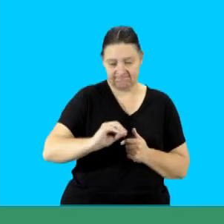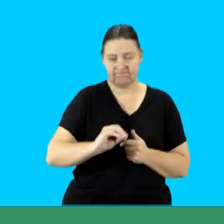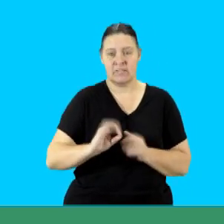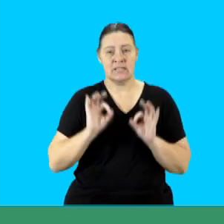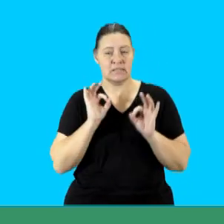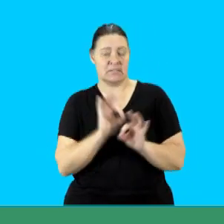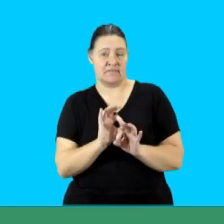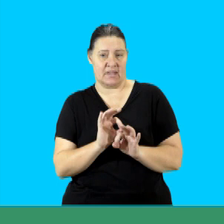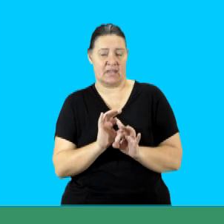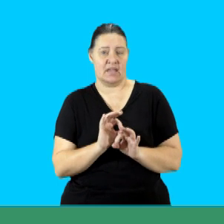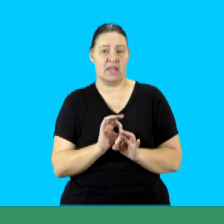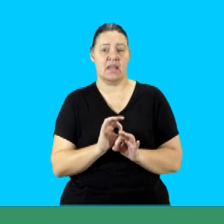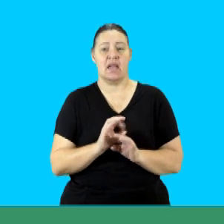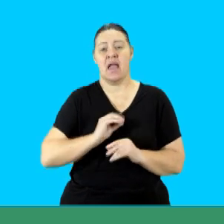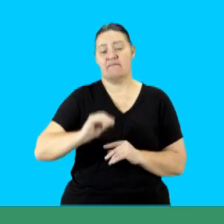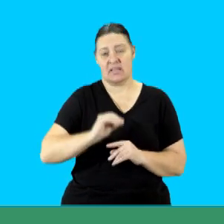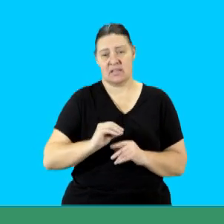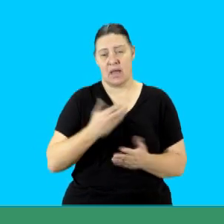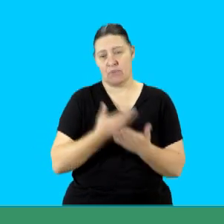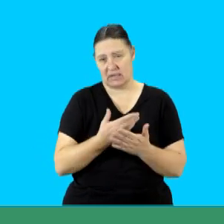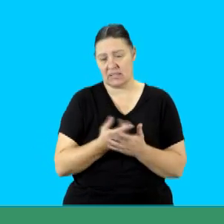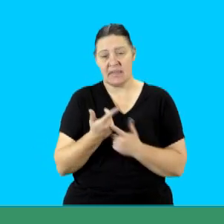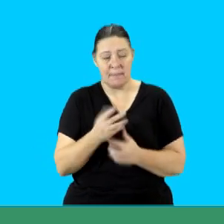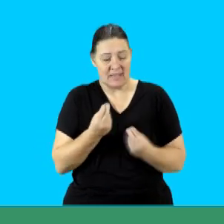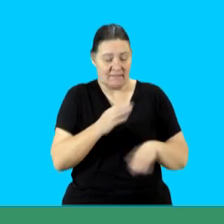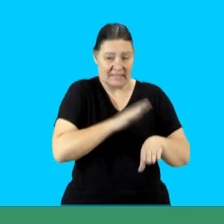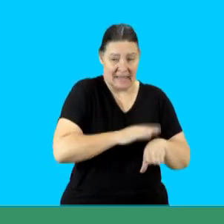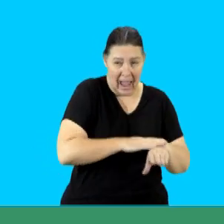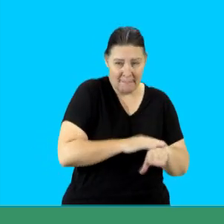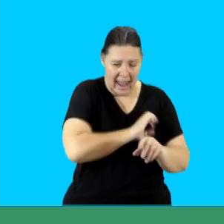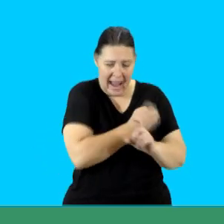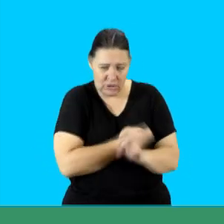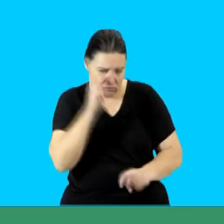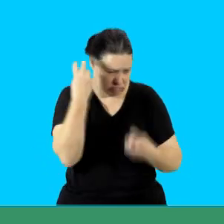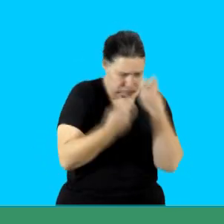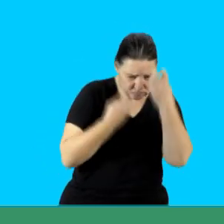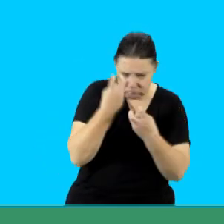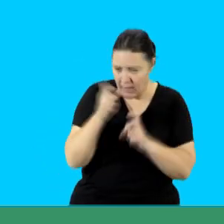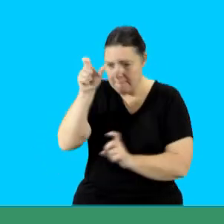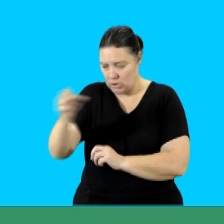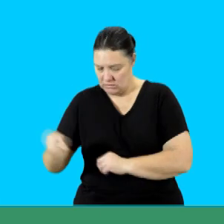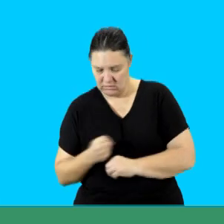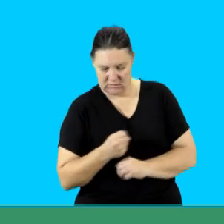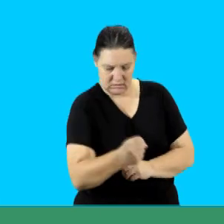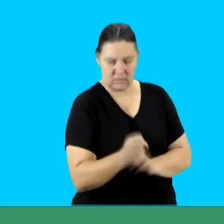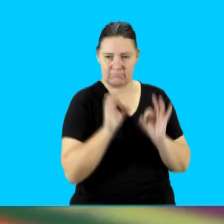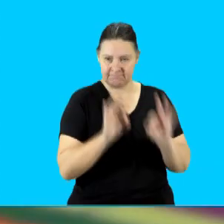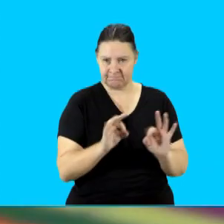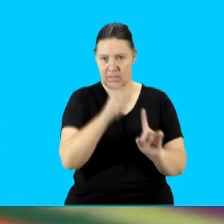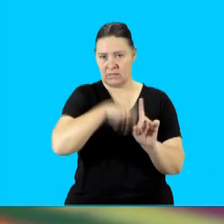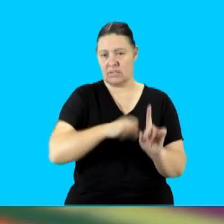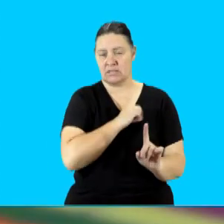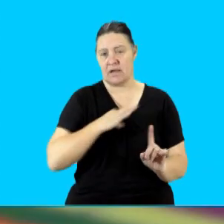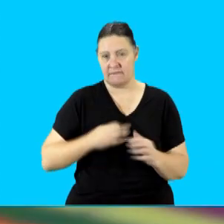practice. Businesses must invest time and energy to recruit the right person for this job. So a